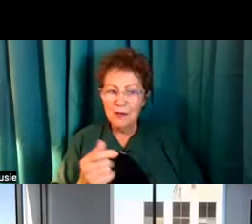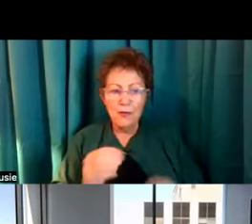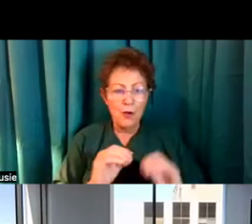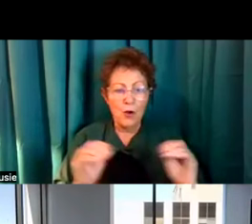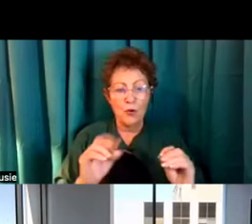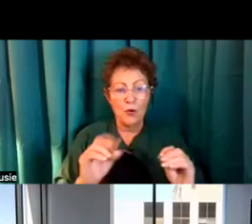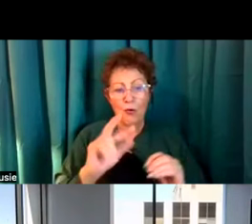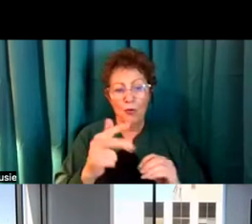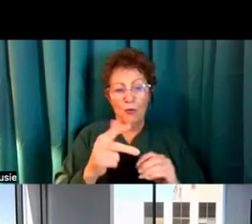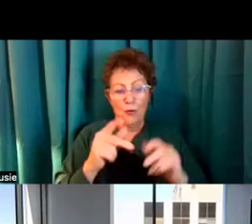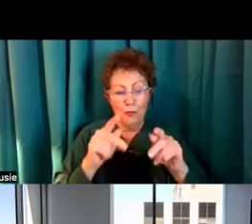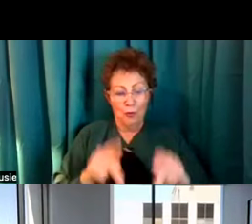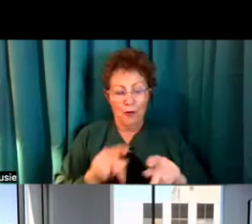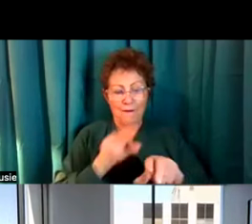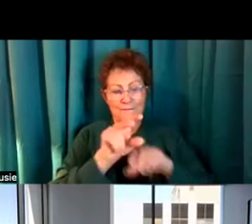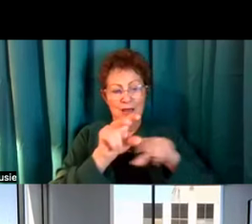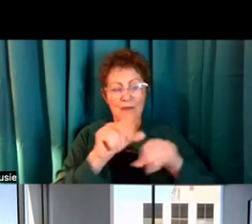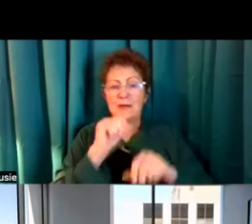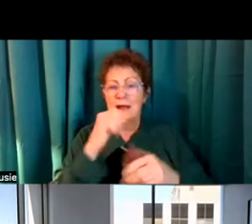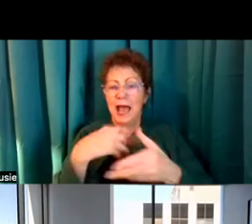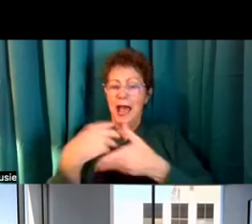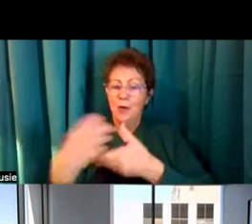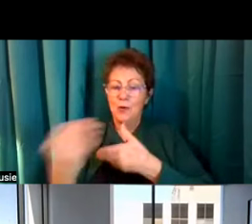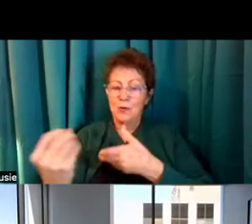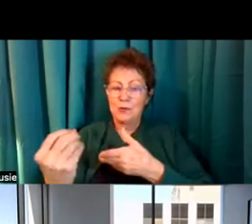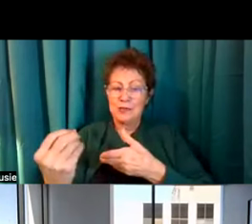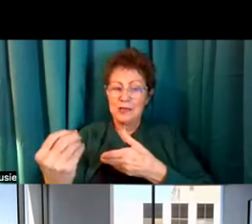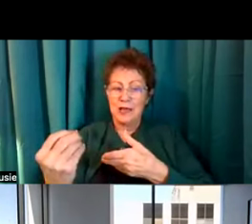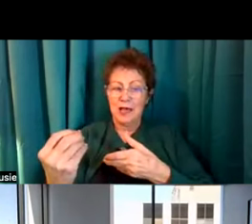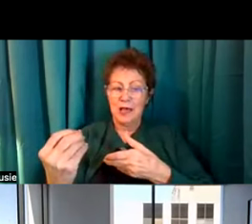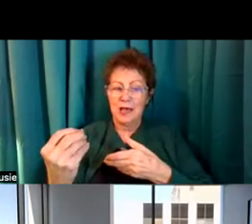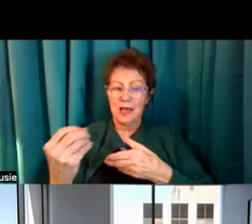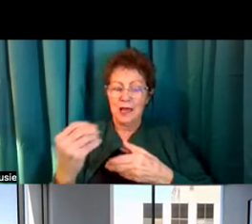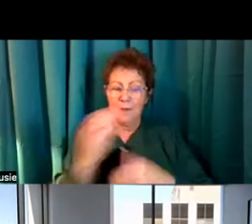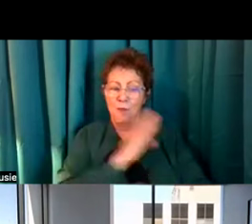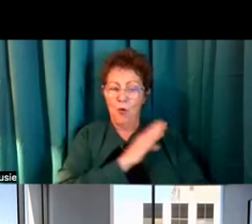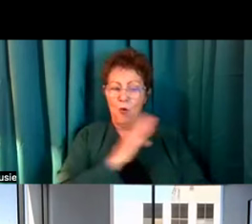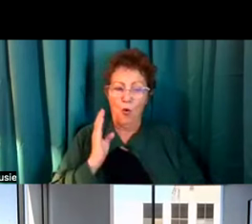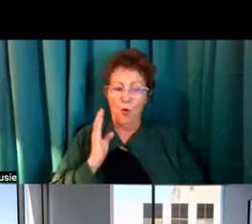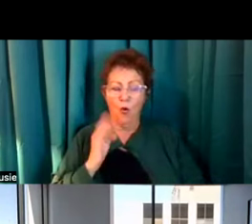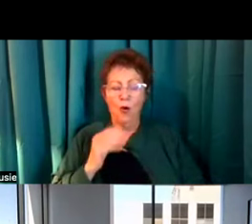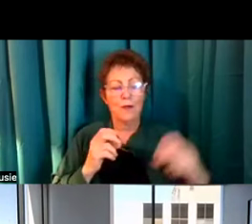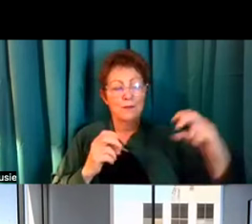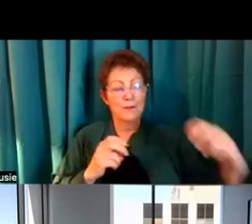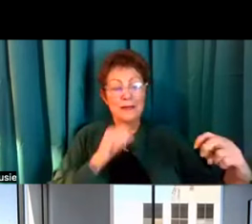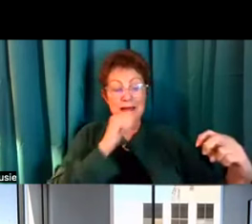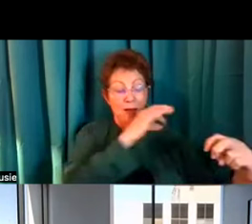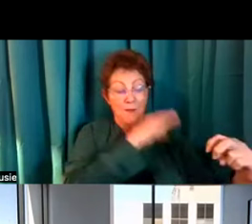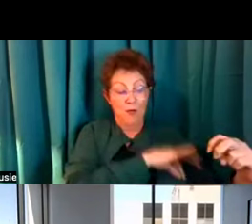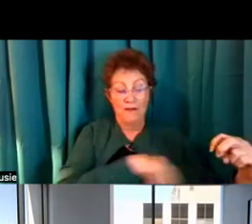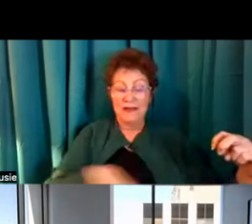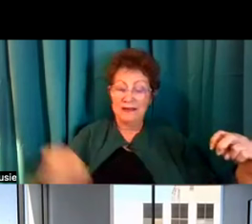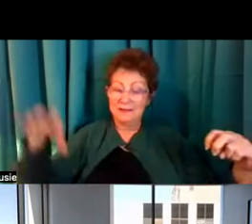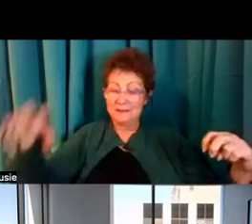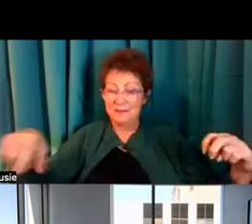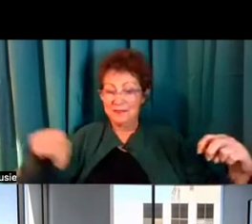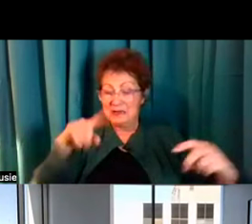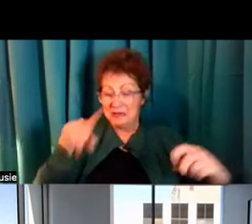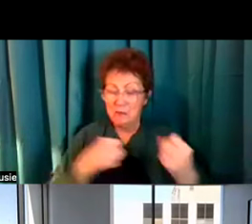third-party investors, there are no outside shareholders other than the nonprofit. The nonprofit can set up the for-profit entity to